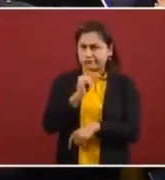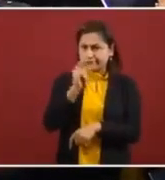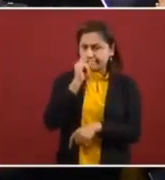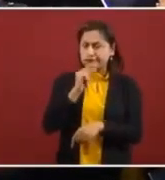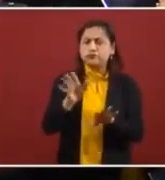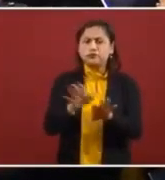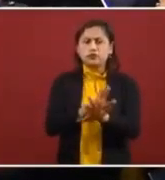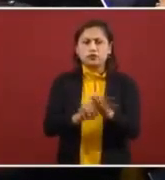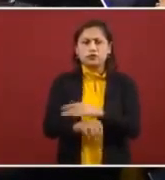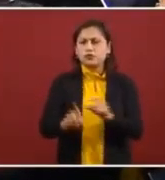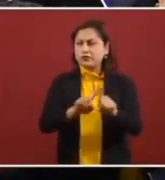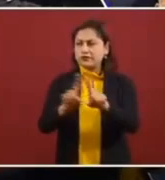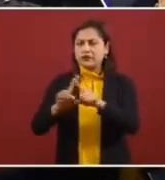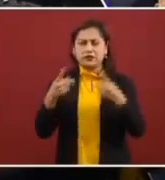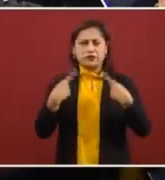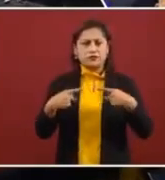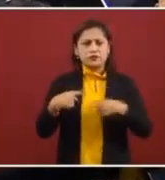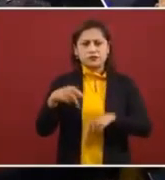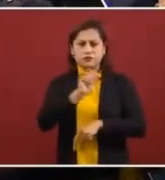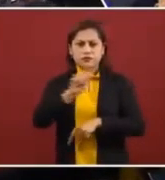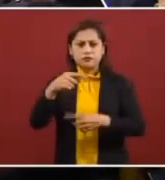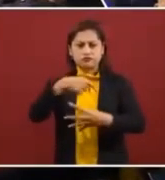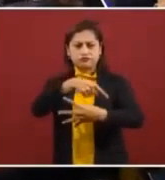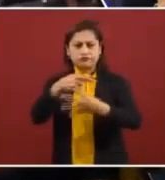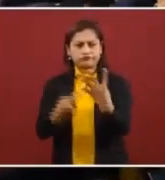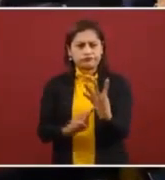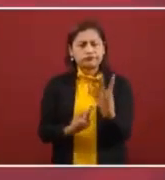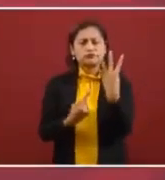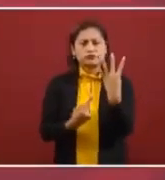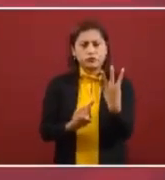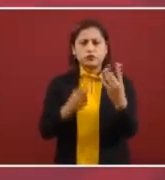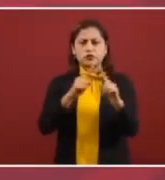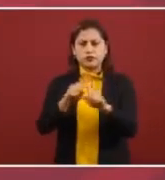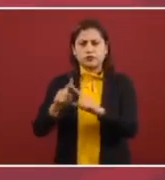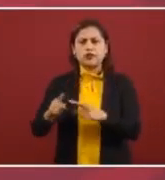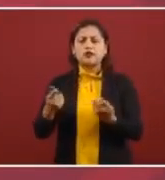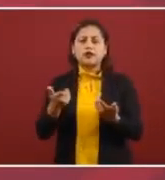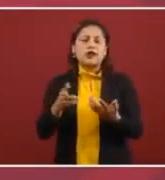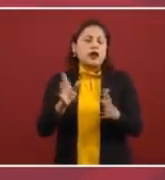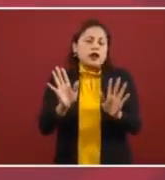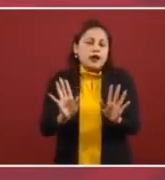especialistas, y en las more of a business model, and they weren't really